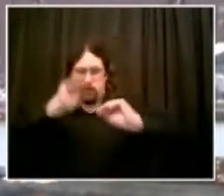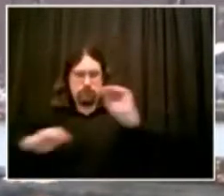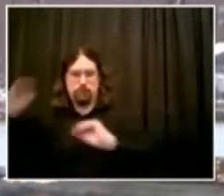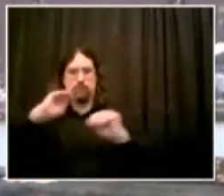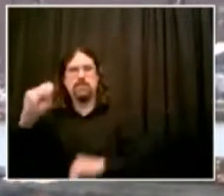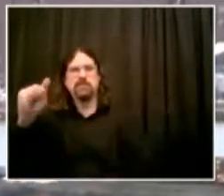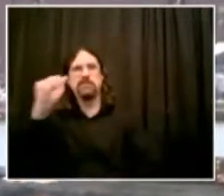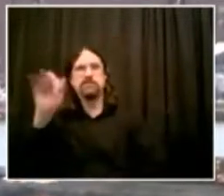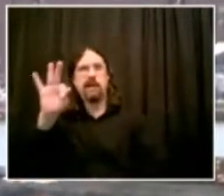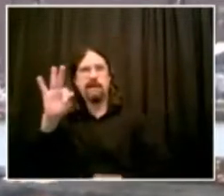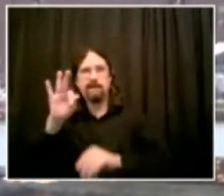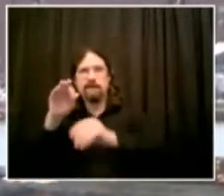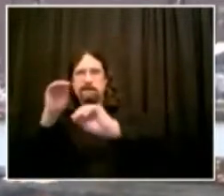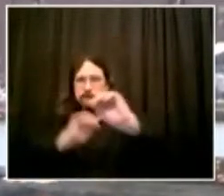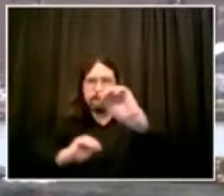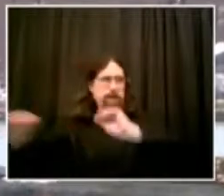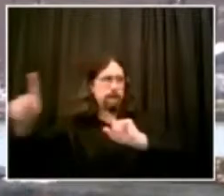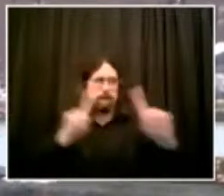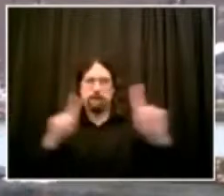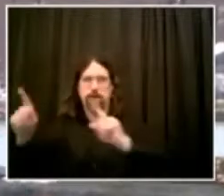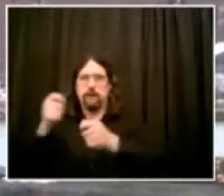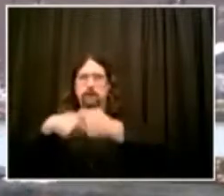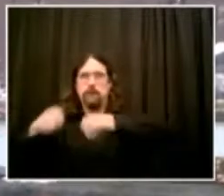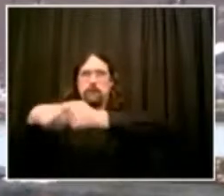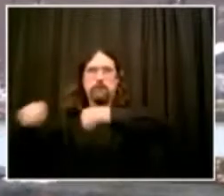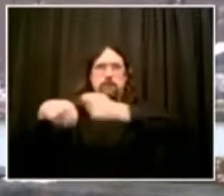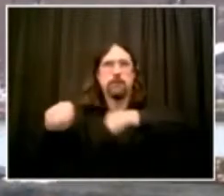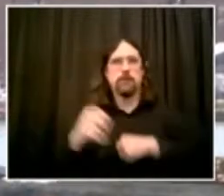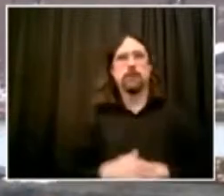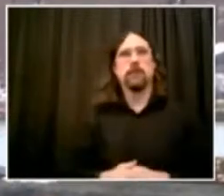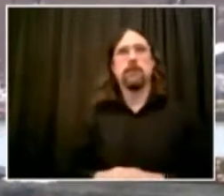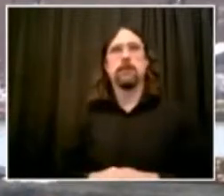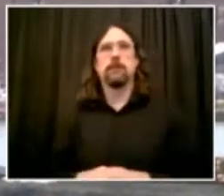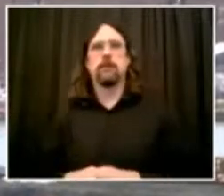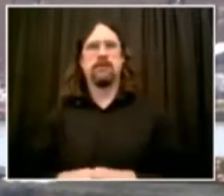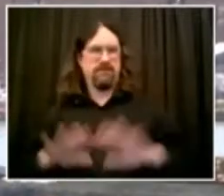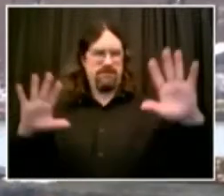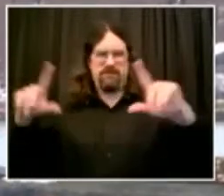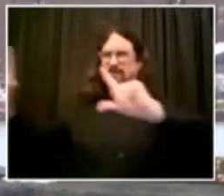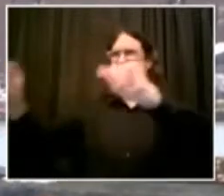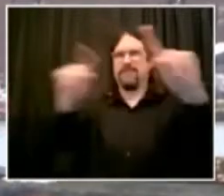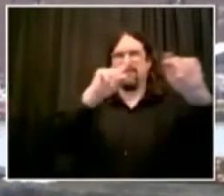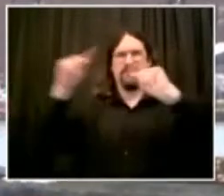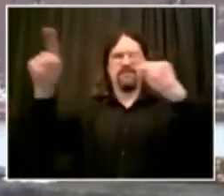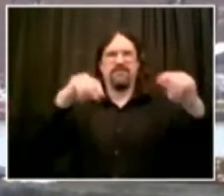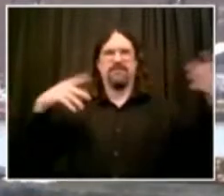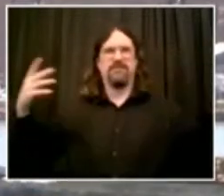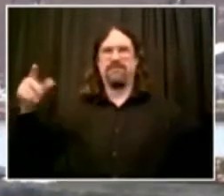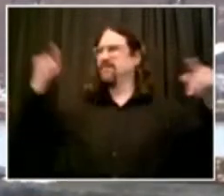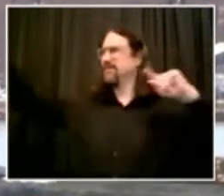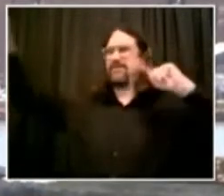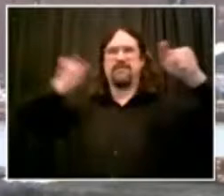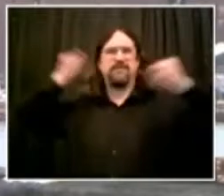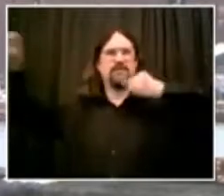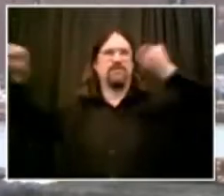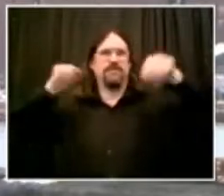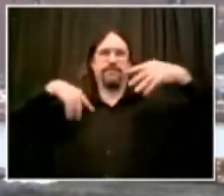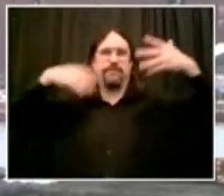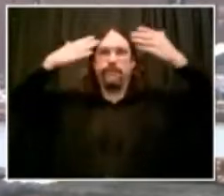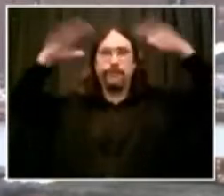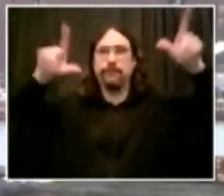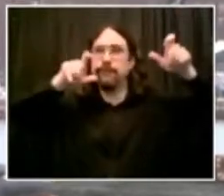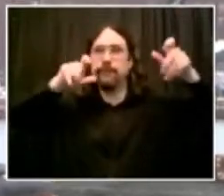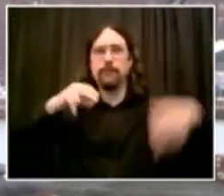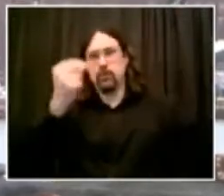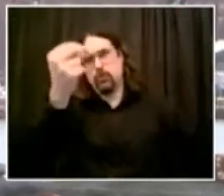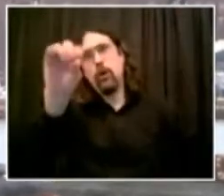who's planting these rumors. They're wrong. We have a commissioner and a chief of department who are doing their job and doing it well in very